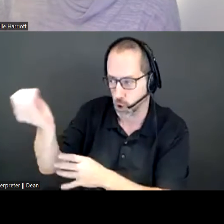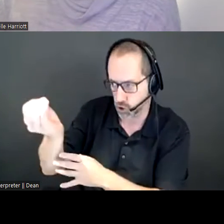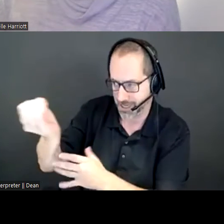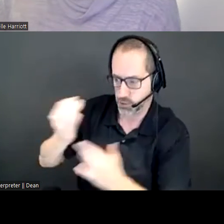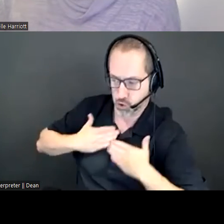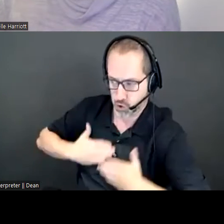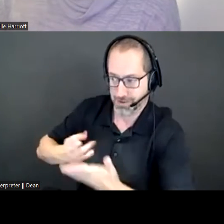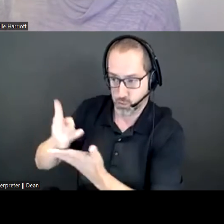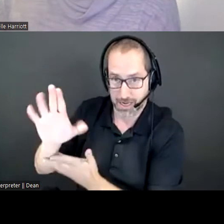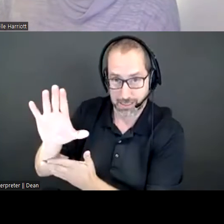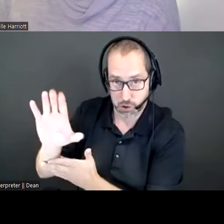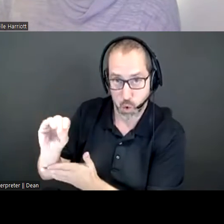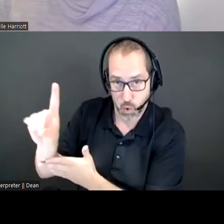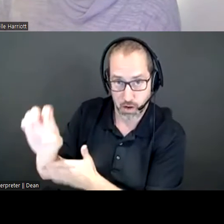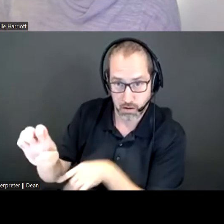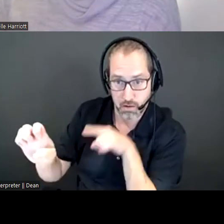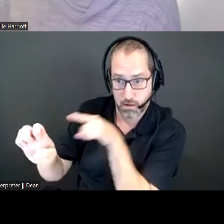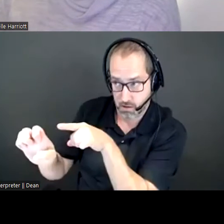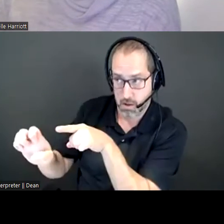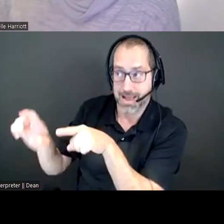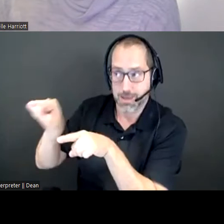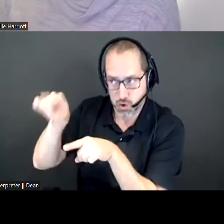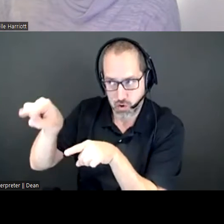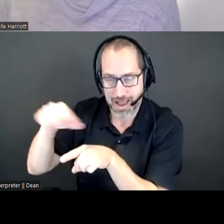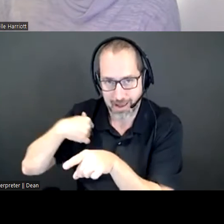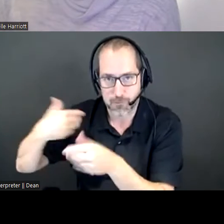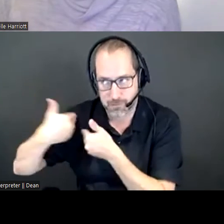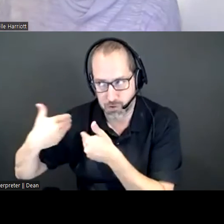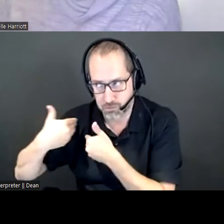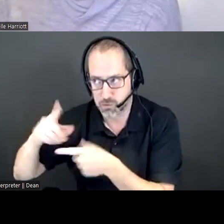Code and the obligation that they have to enforce it.